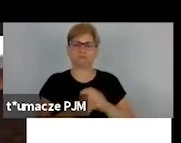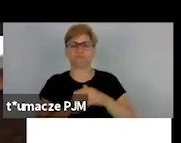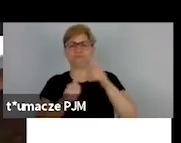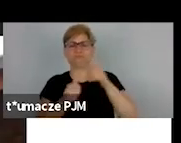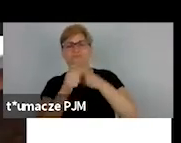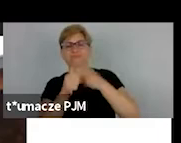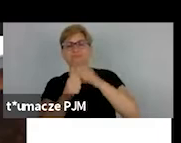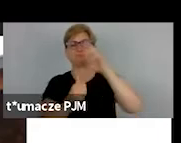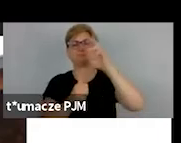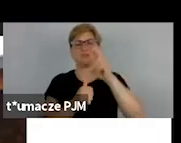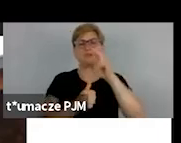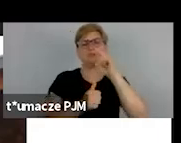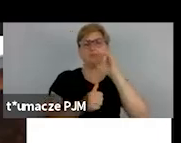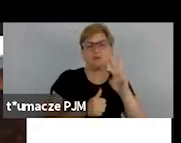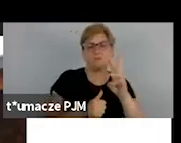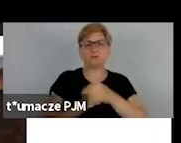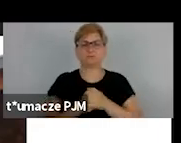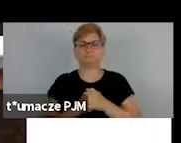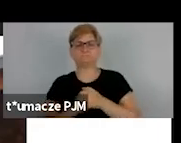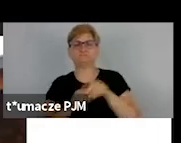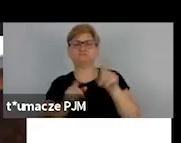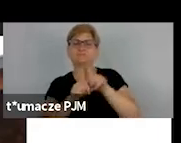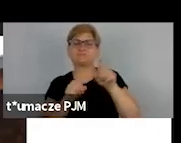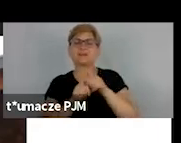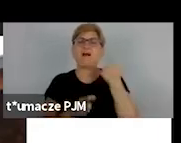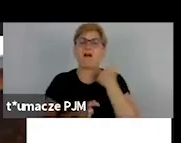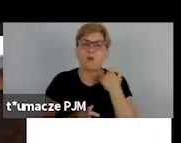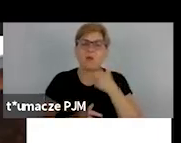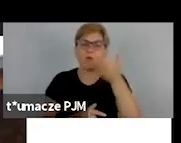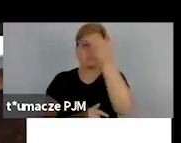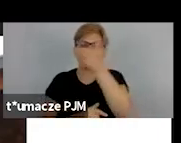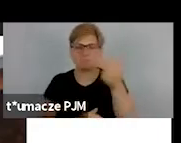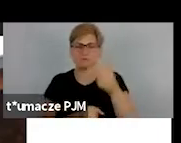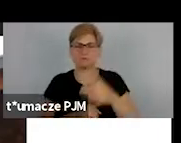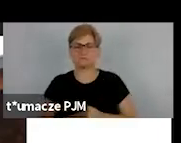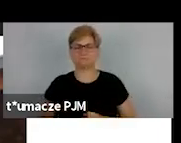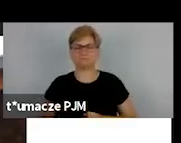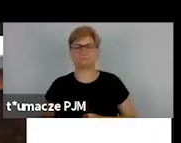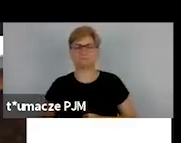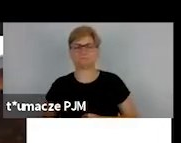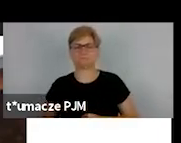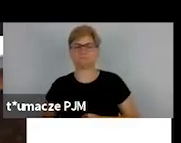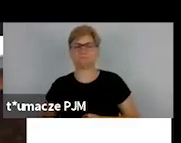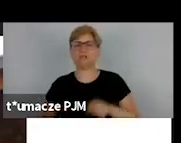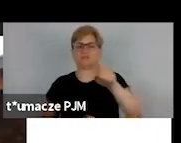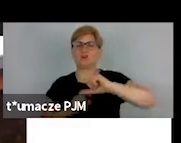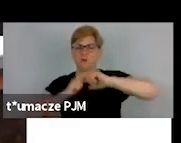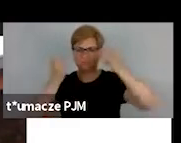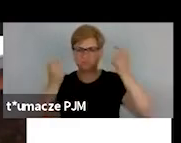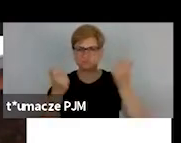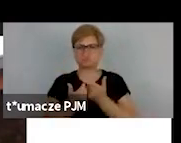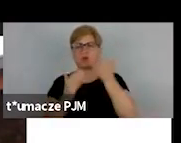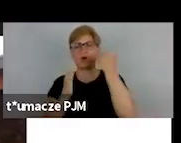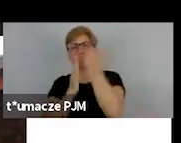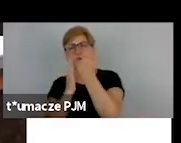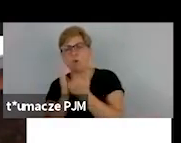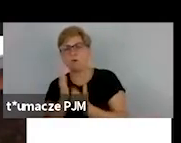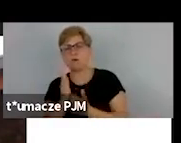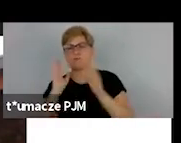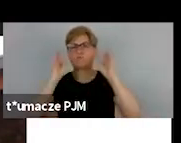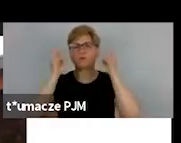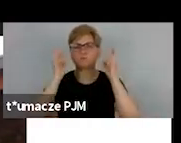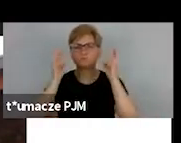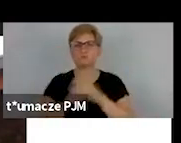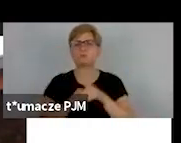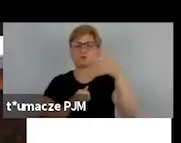And this is an example of a community action team in a rural community, Bushbuck Ridge, up near the Mozambican border. And you can see the guy there with